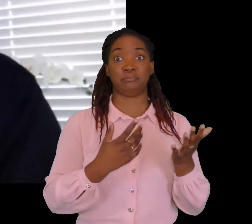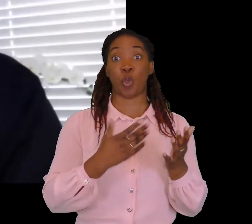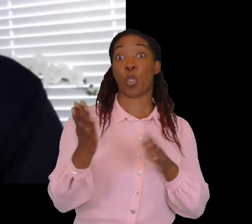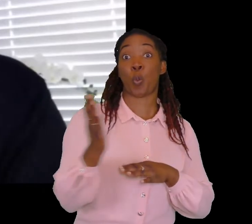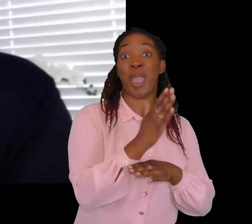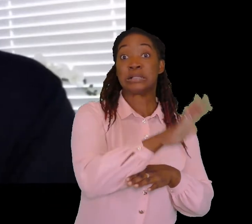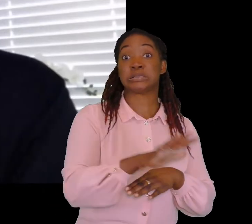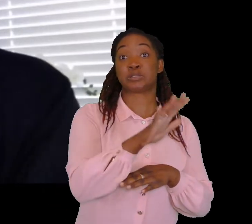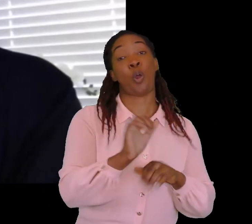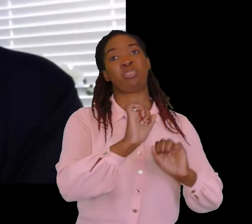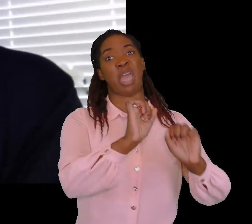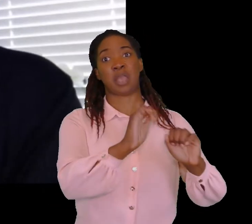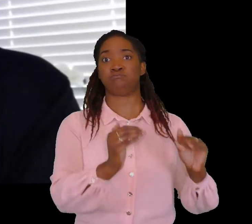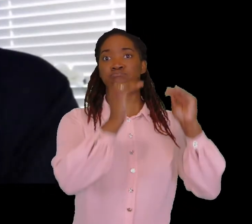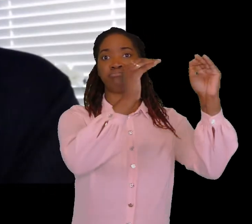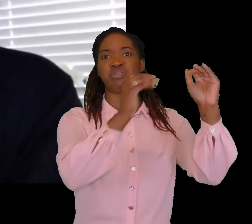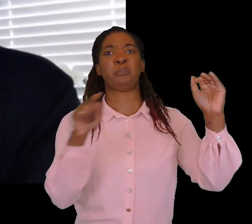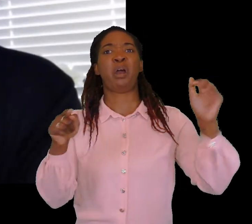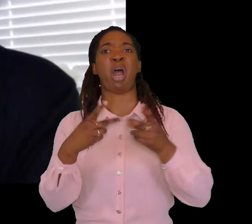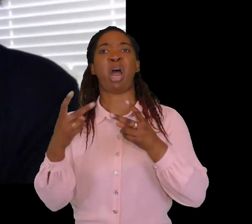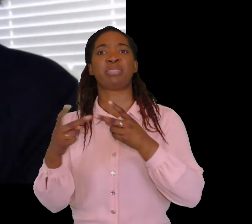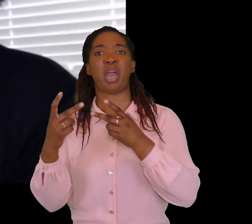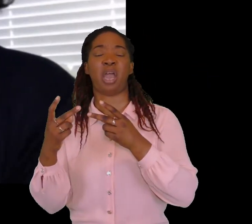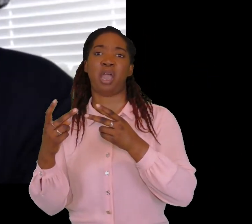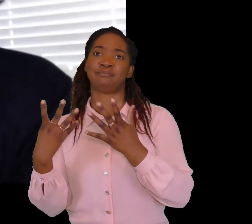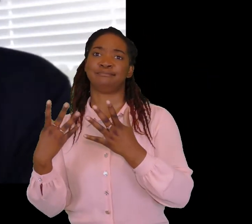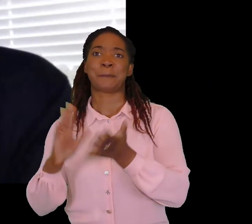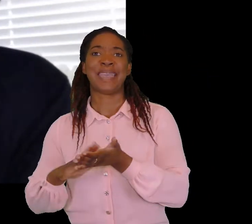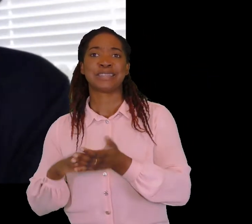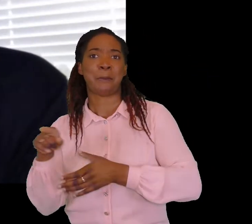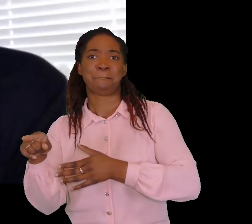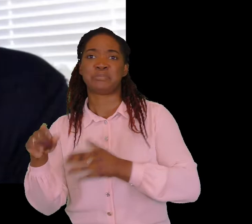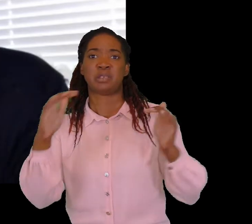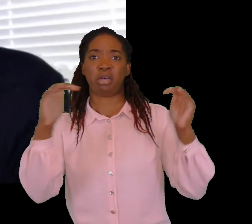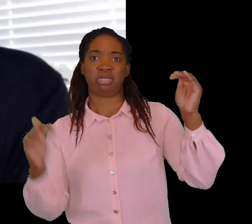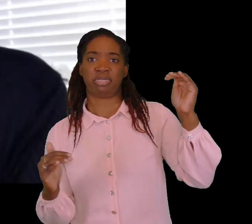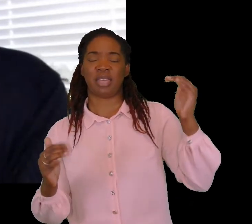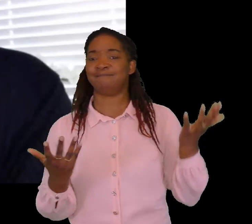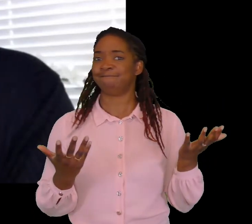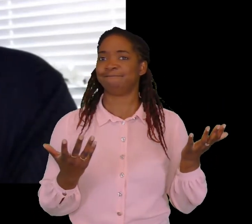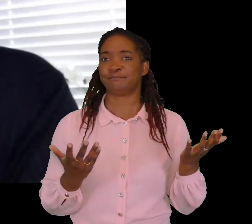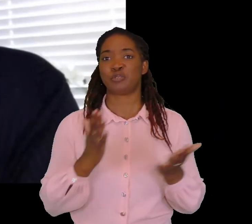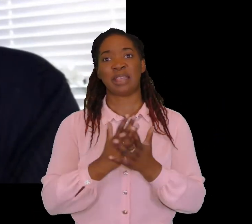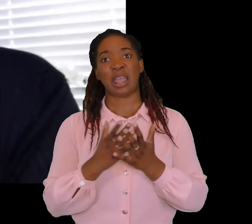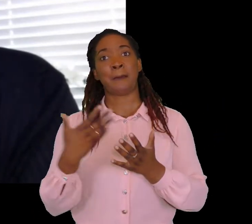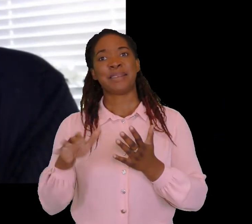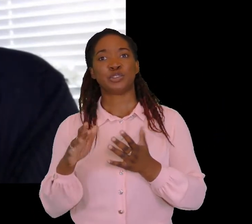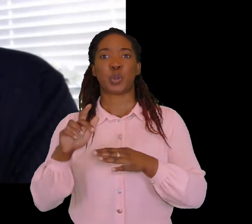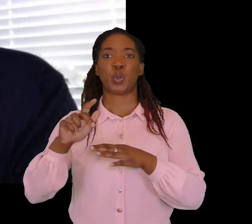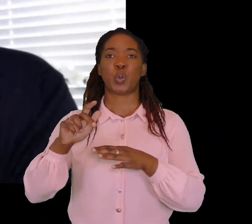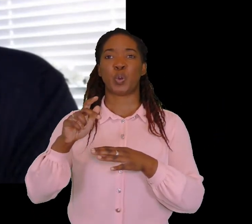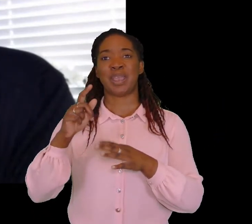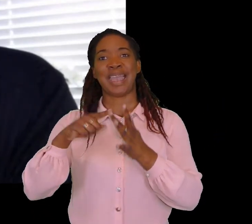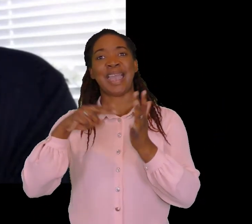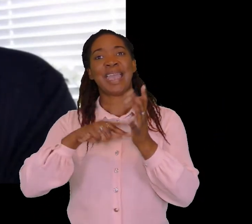of the world. Batik was very specific to the way that it was used in India, the way it was used in Indonesia, as well as in Latin